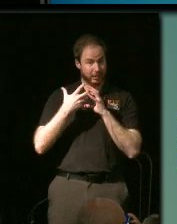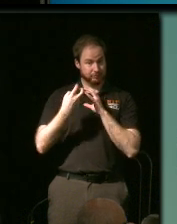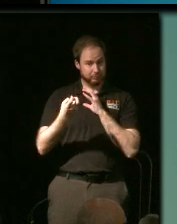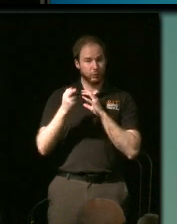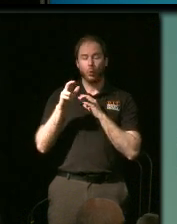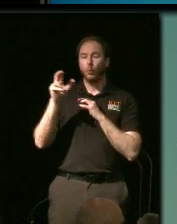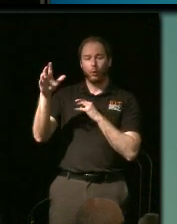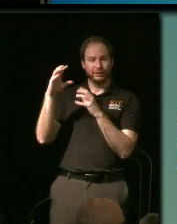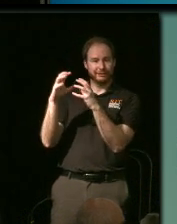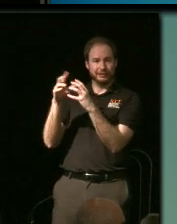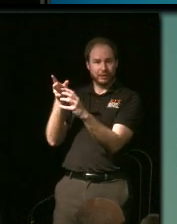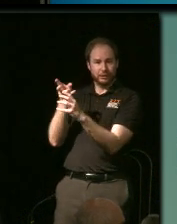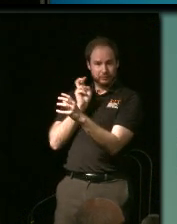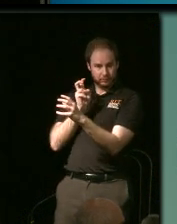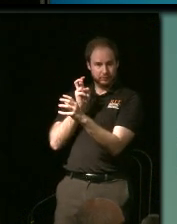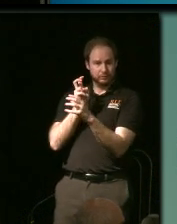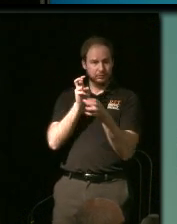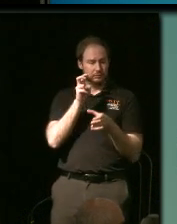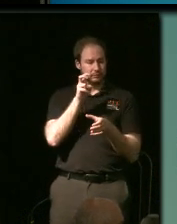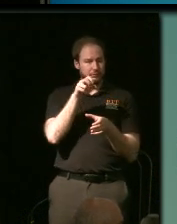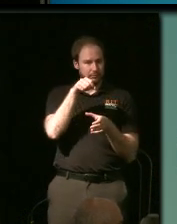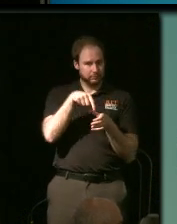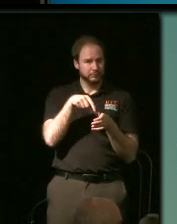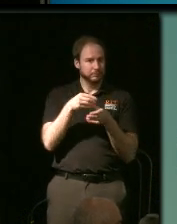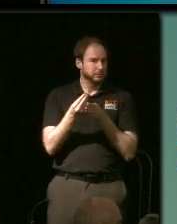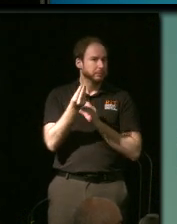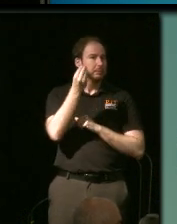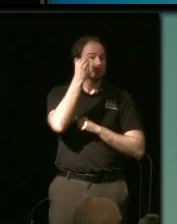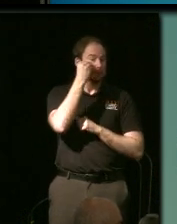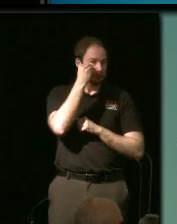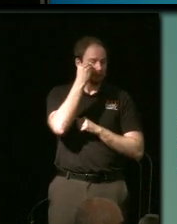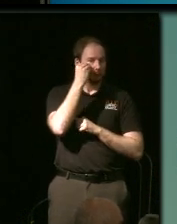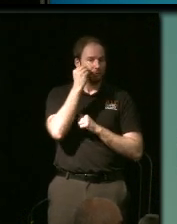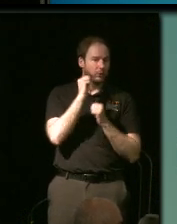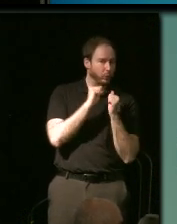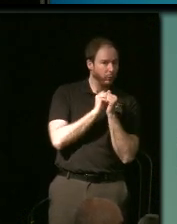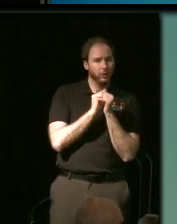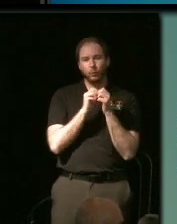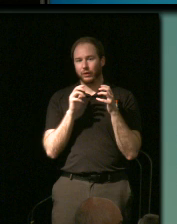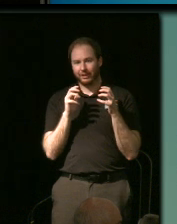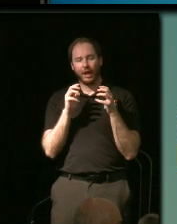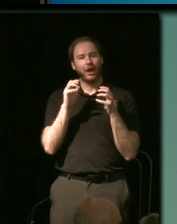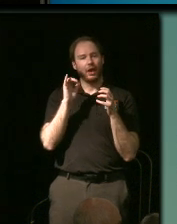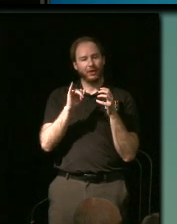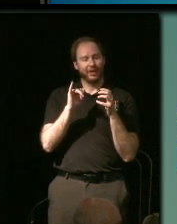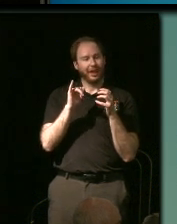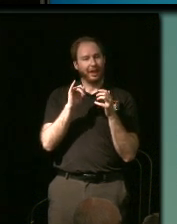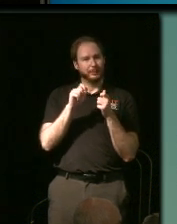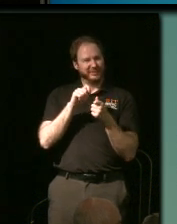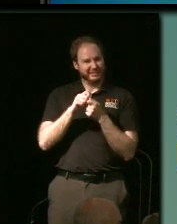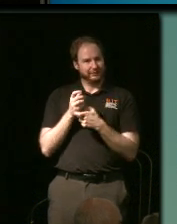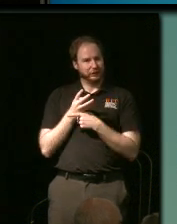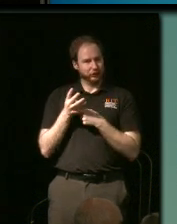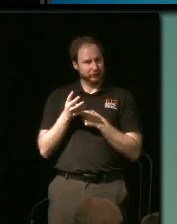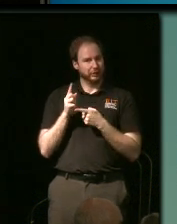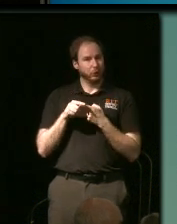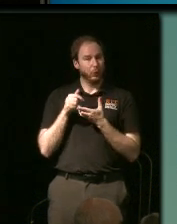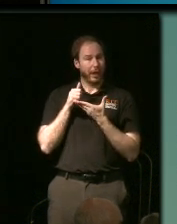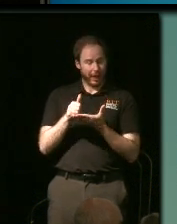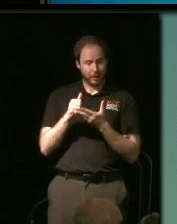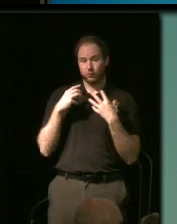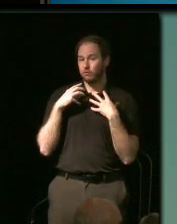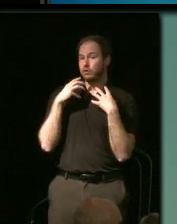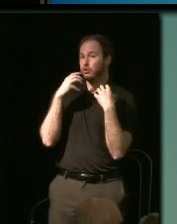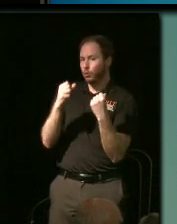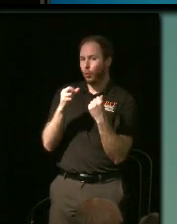person's cells, putting them into your eye with or without a gene-specific fix to either restore